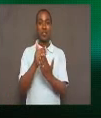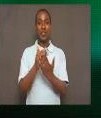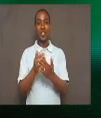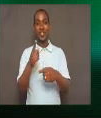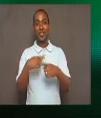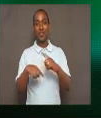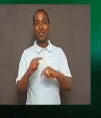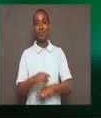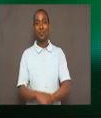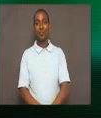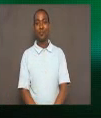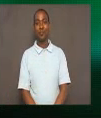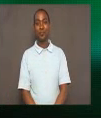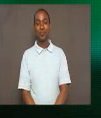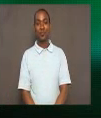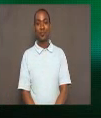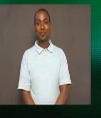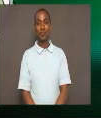Let's get back to our lesson.